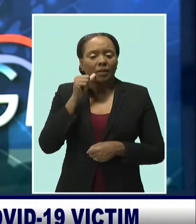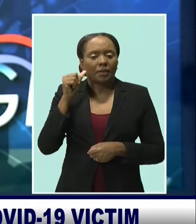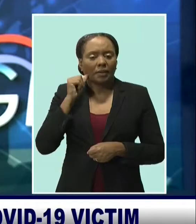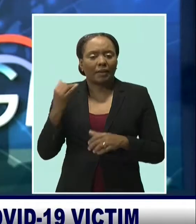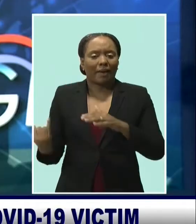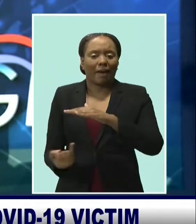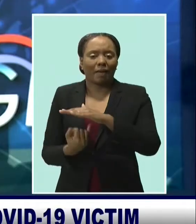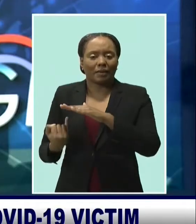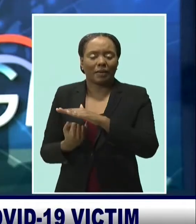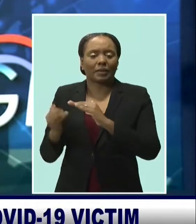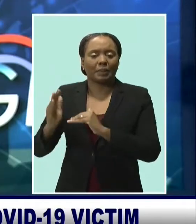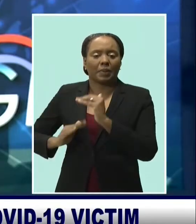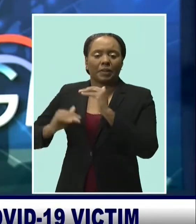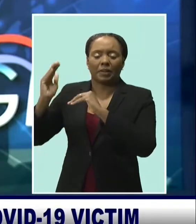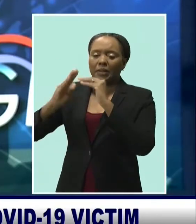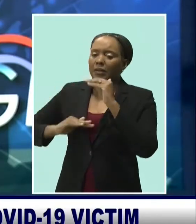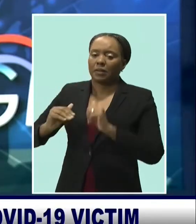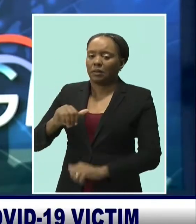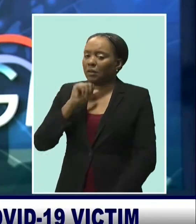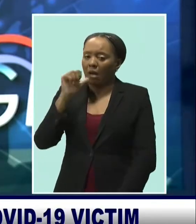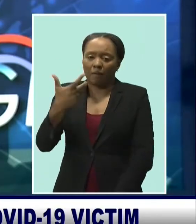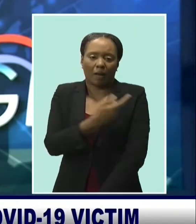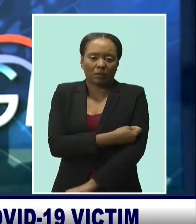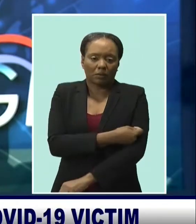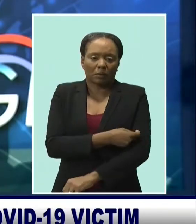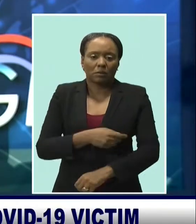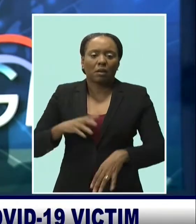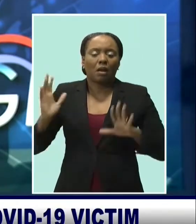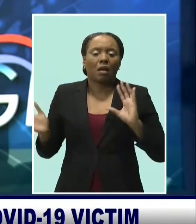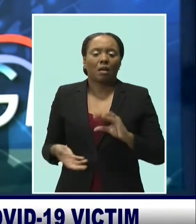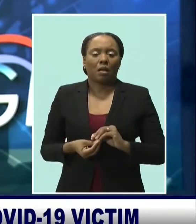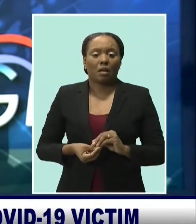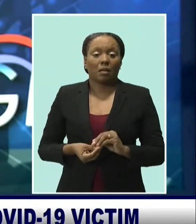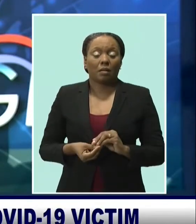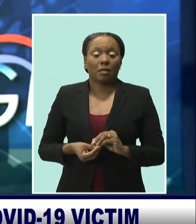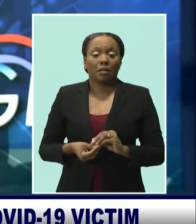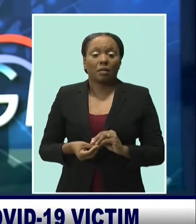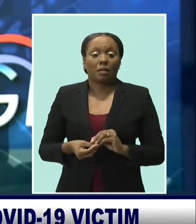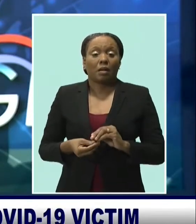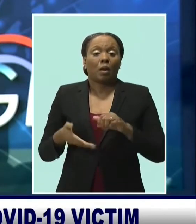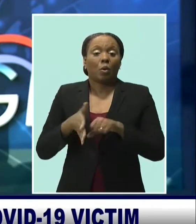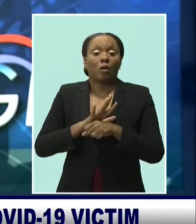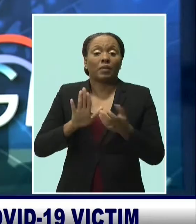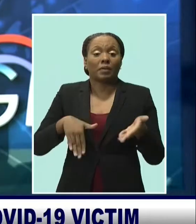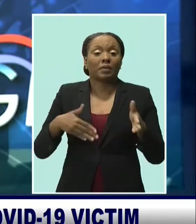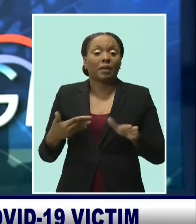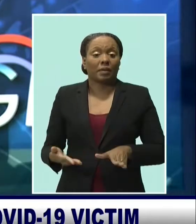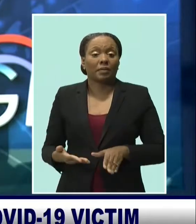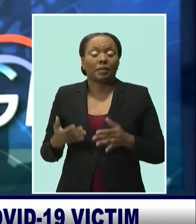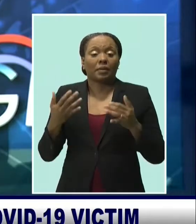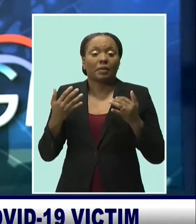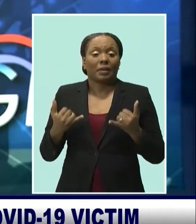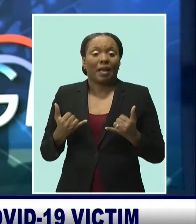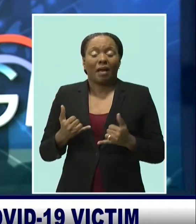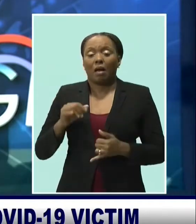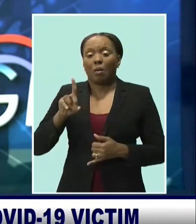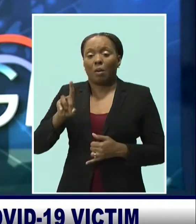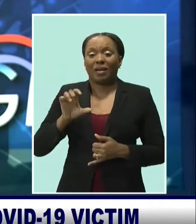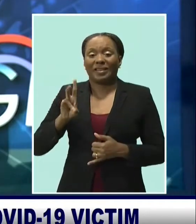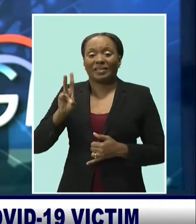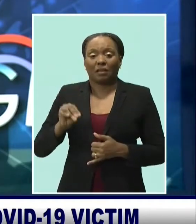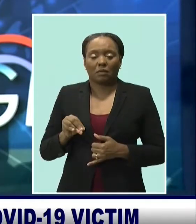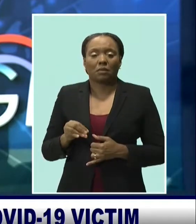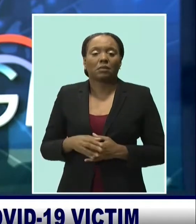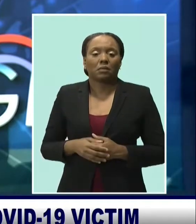Isolation Facility. She was unvaccinated. The total number of deaths from the virus now stands at 170. Minister of Health